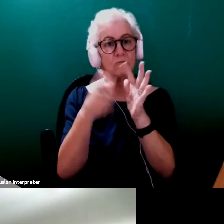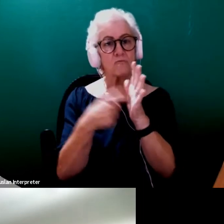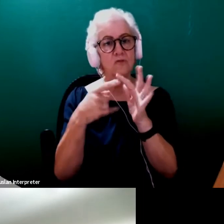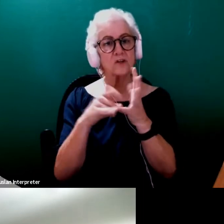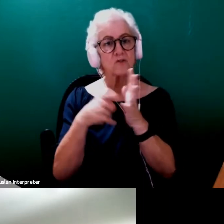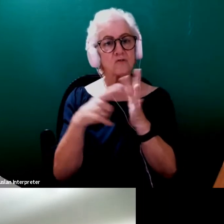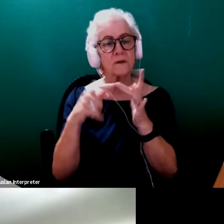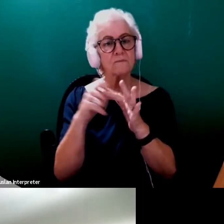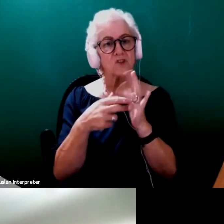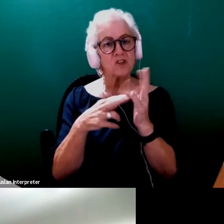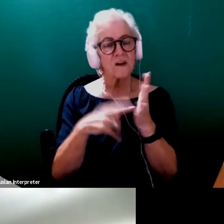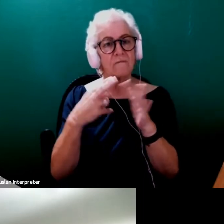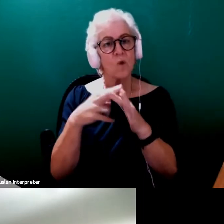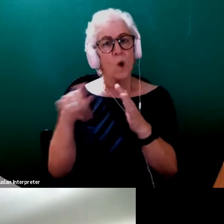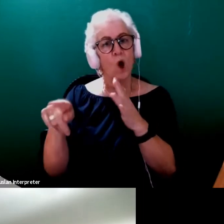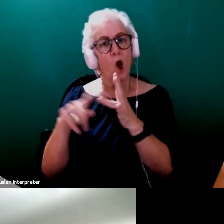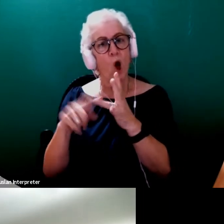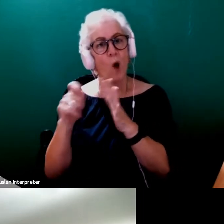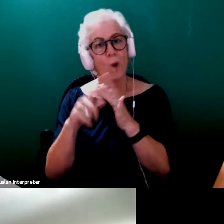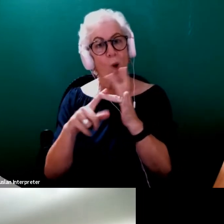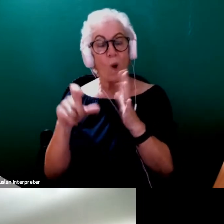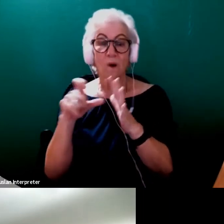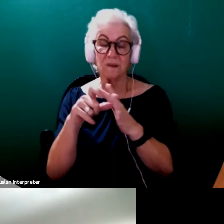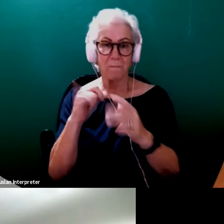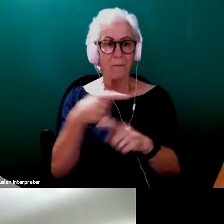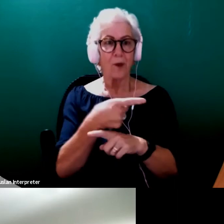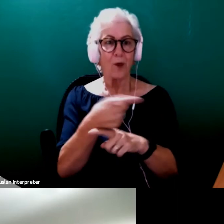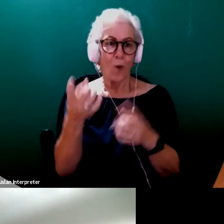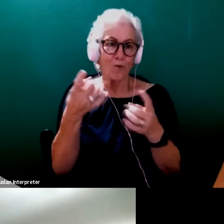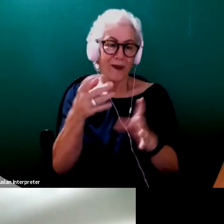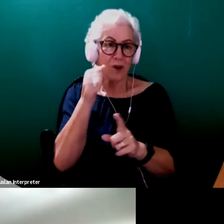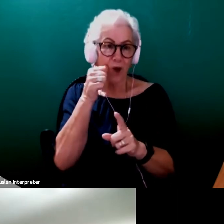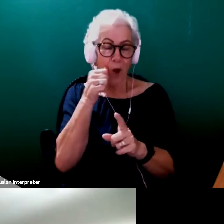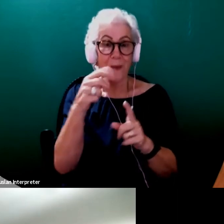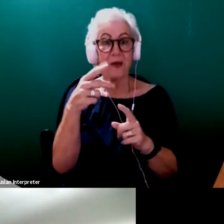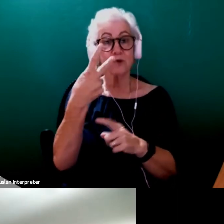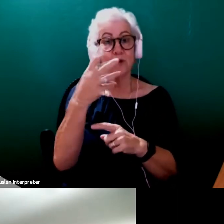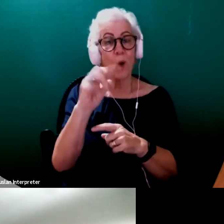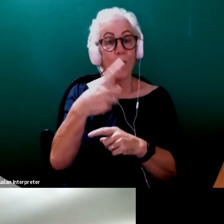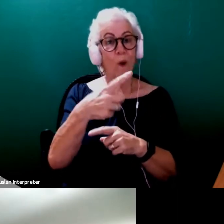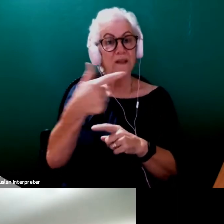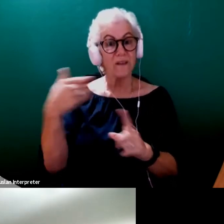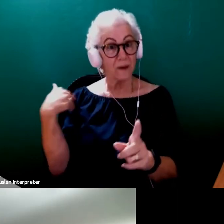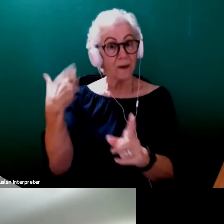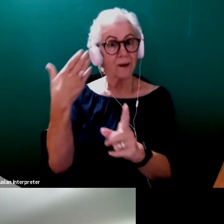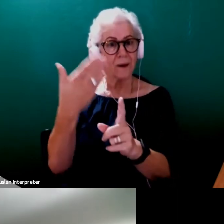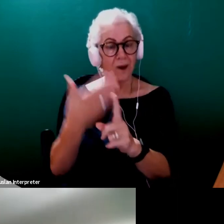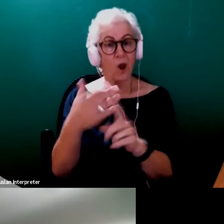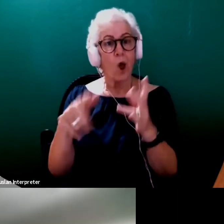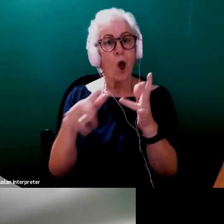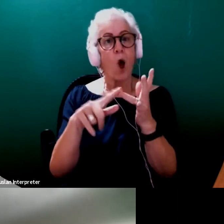and you all are probably way ahead of me on this, you realize that since 2017, the